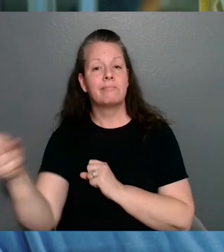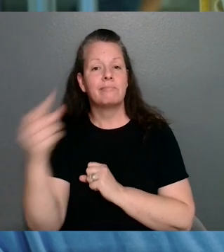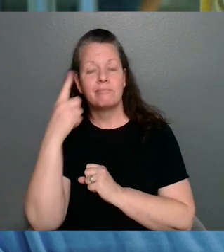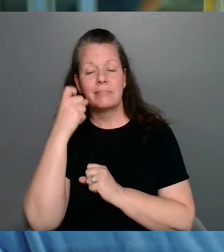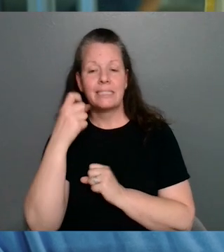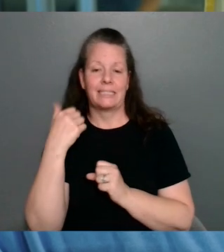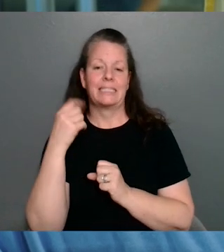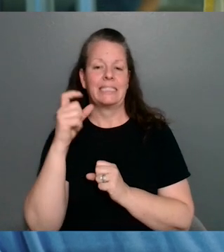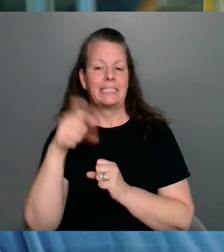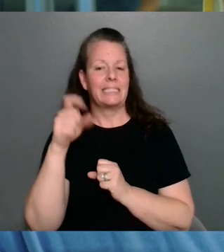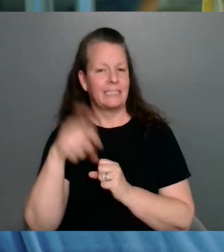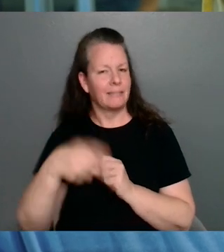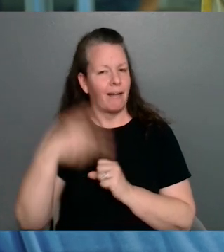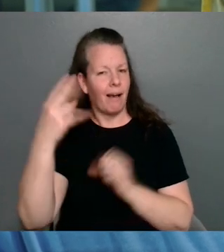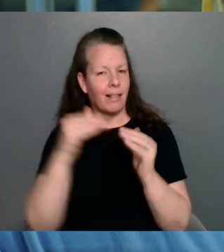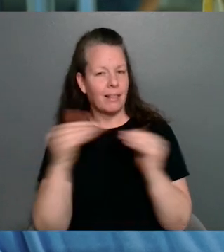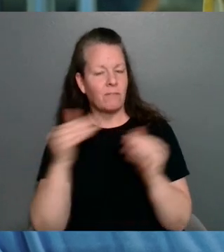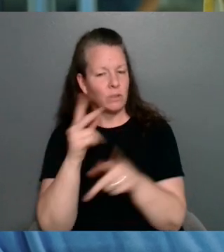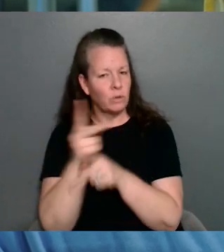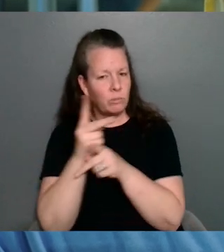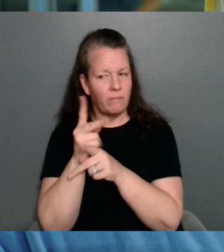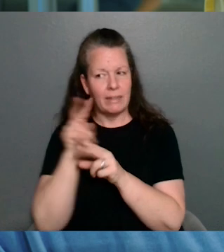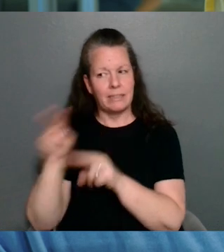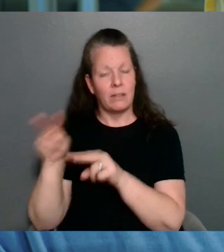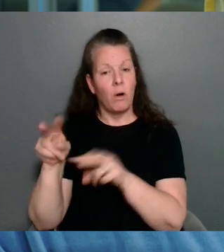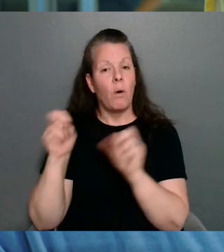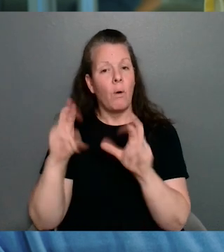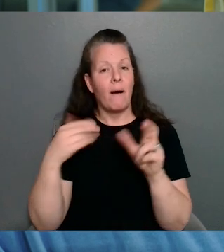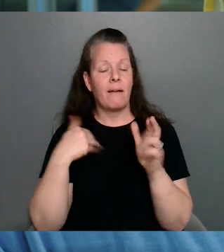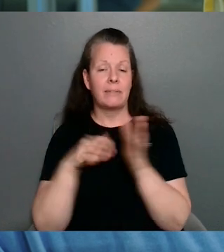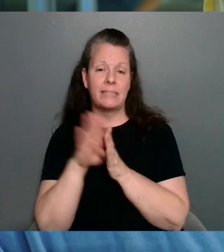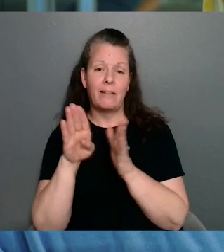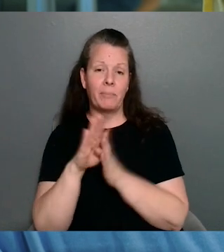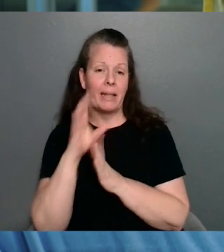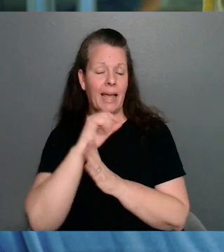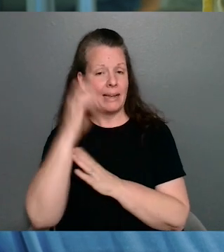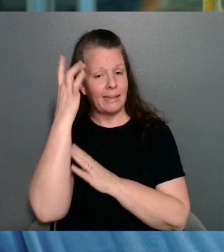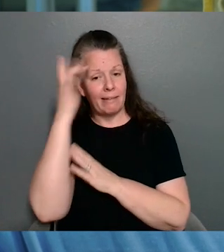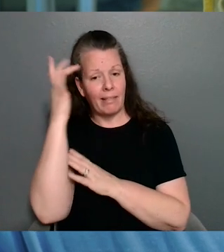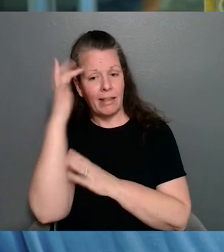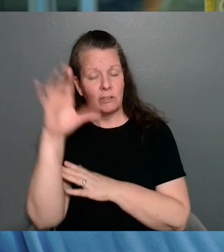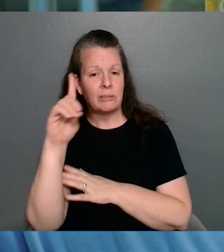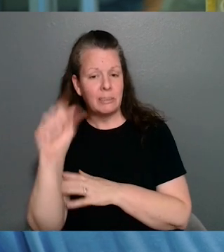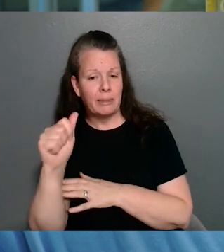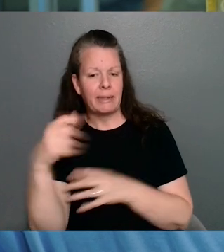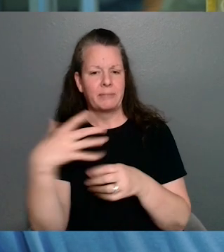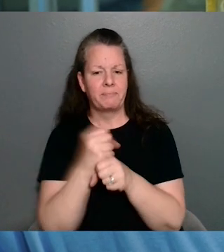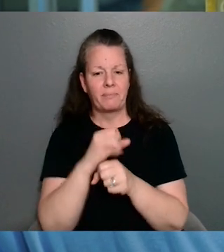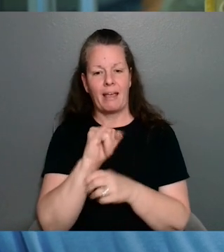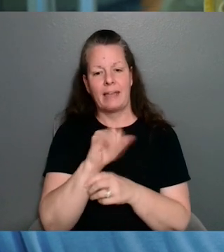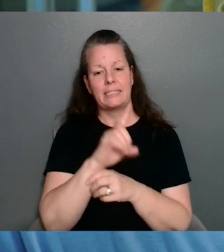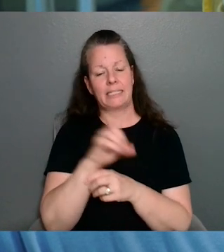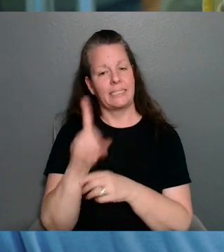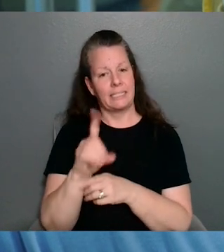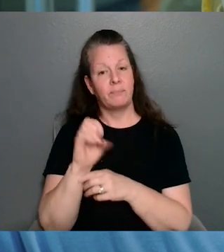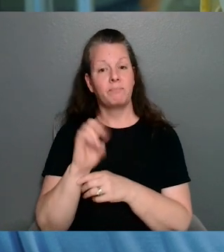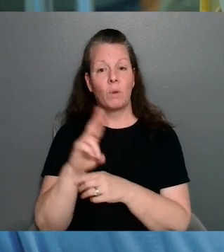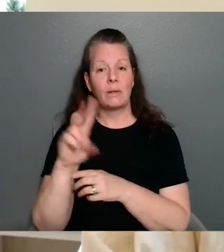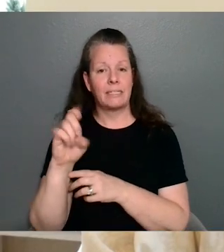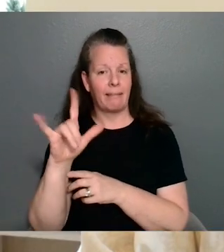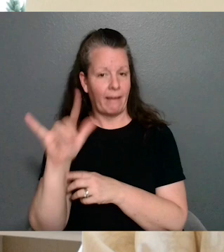child requires a high level of supervision and they have a developmental or intellectual disability, IDD, or